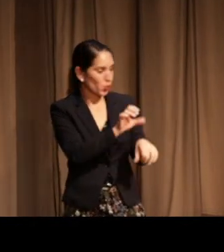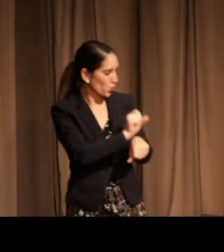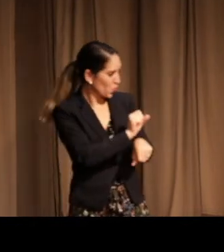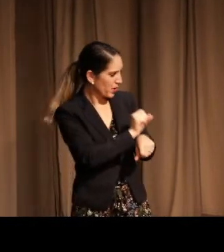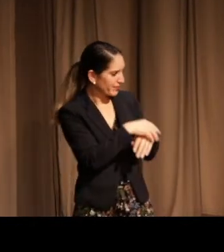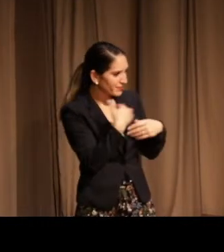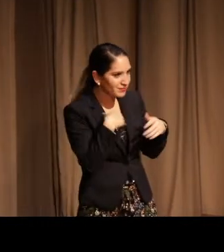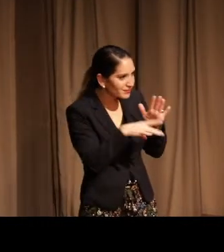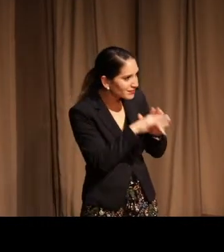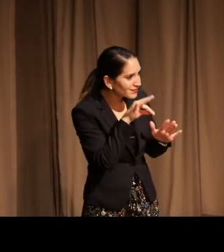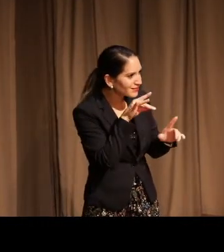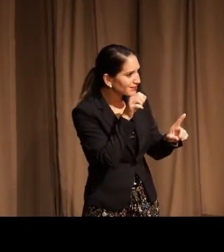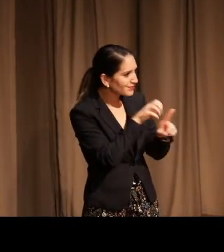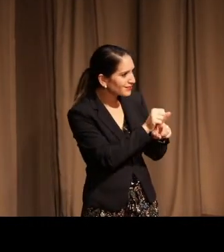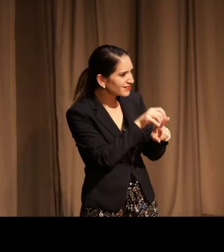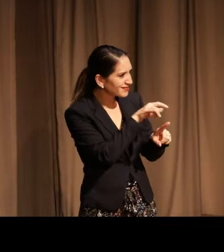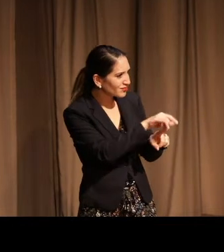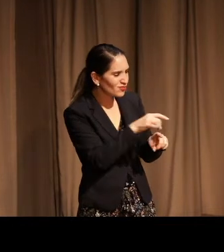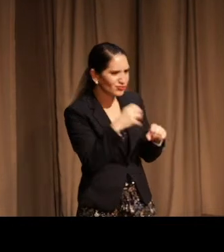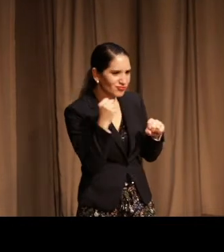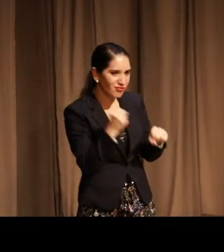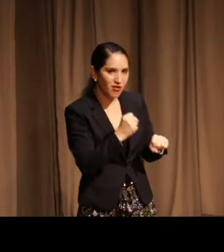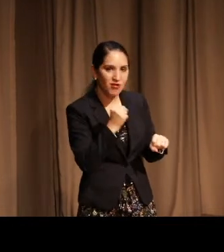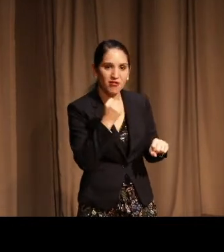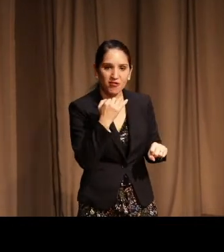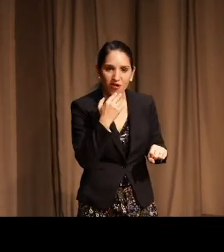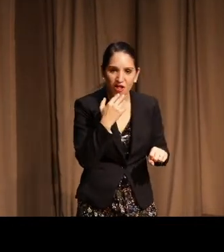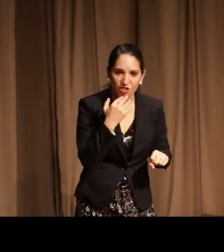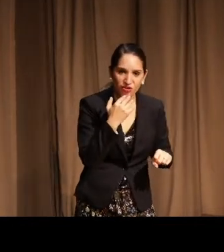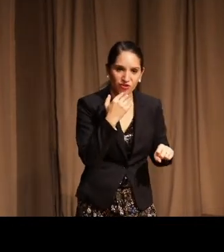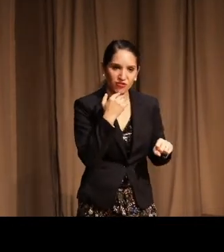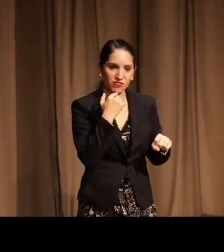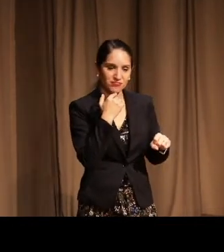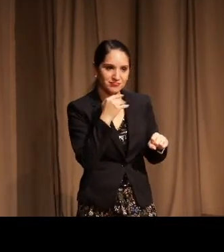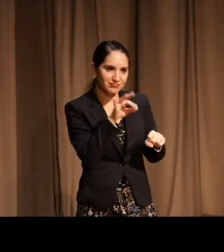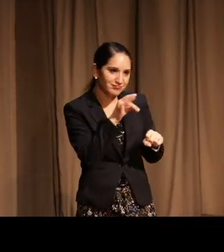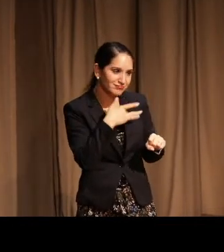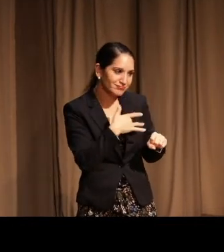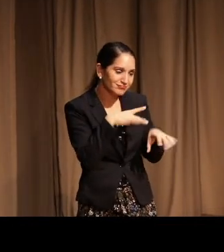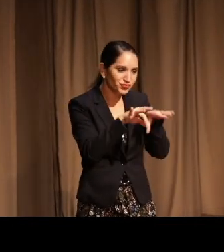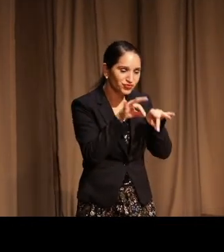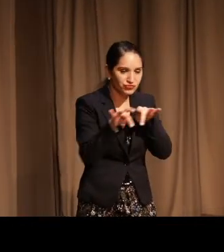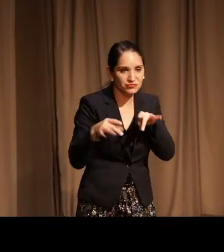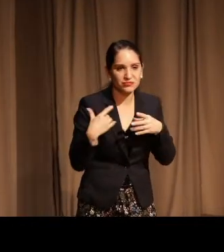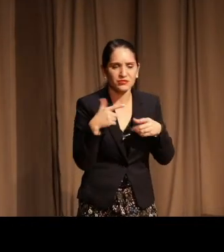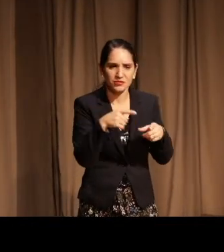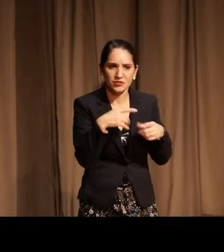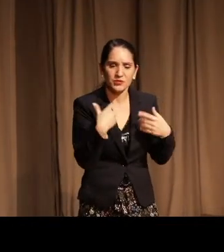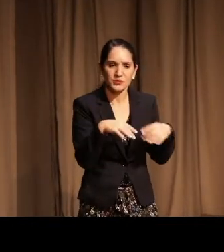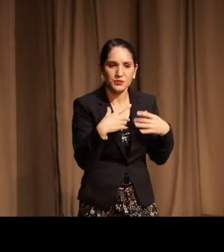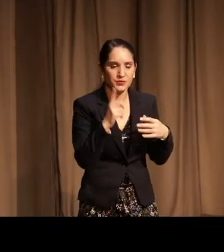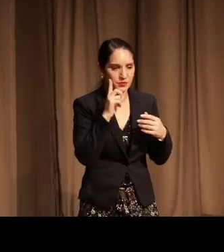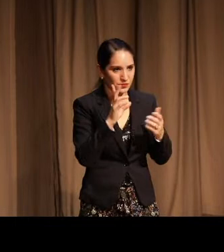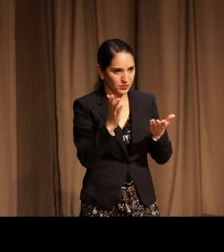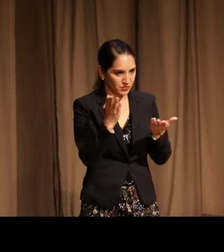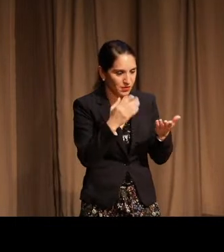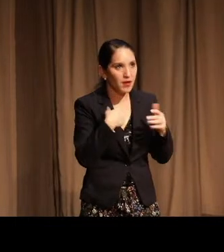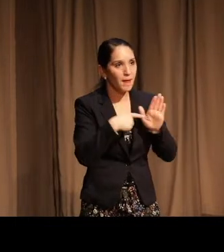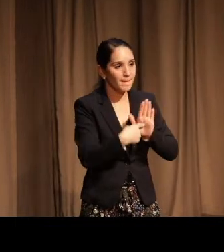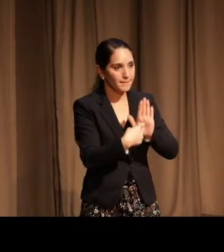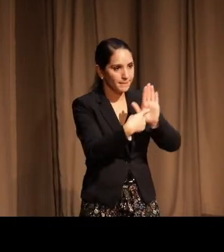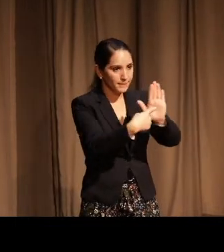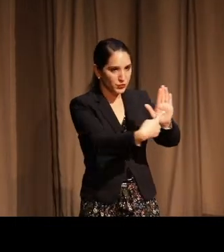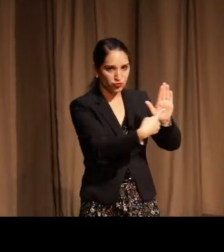really strong and vibrant palette that you are able to bring it not only through the paintings,